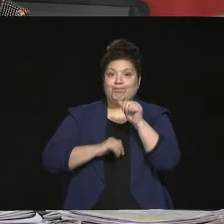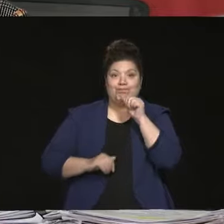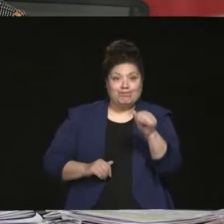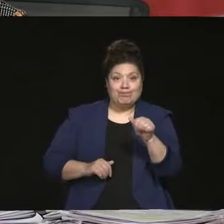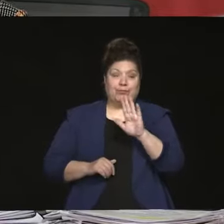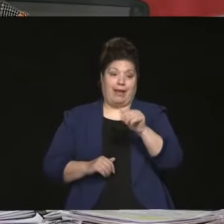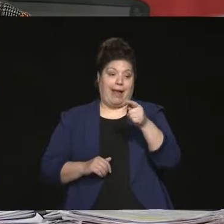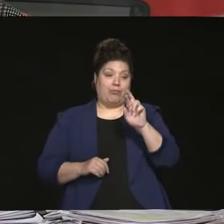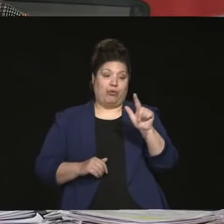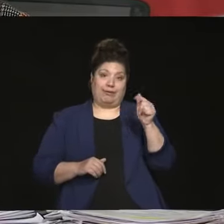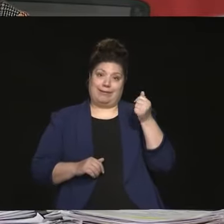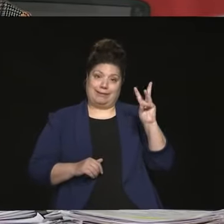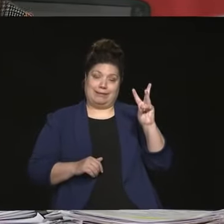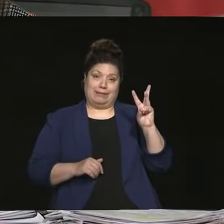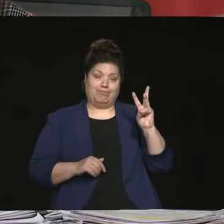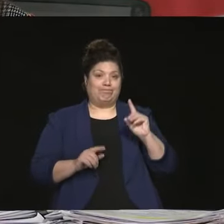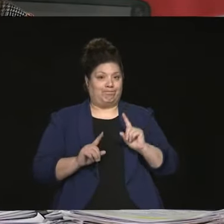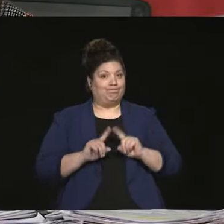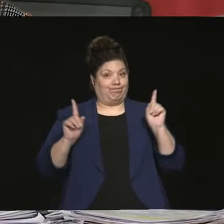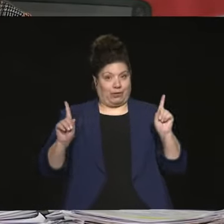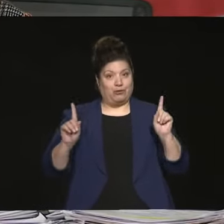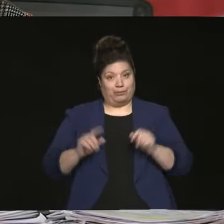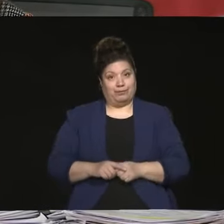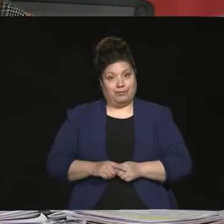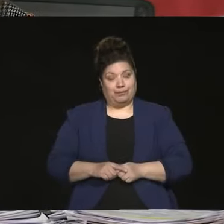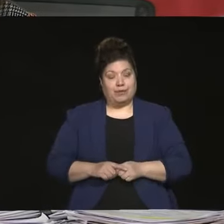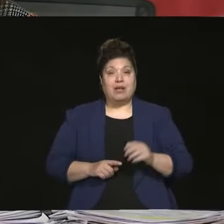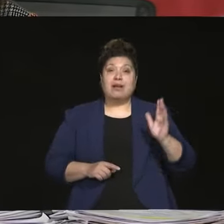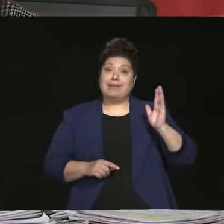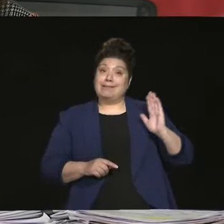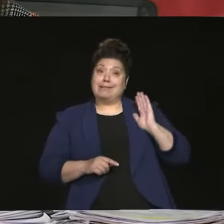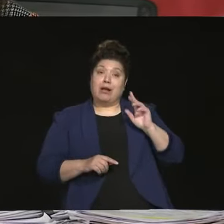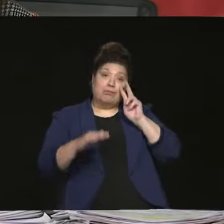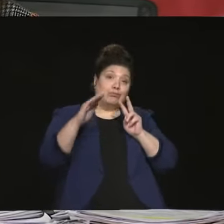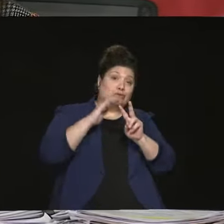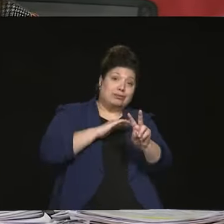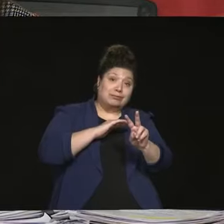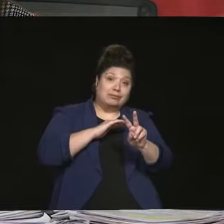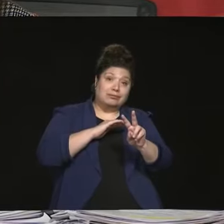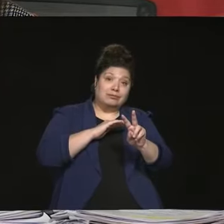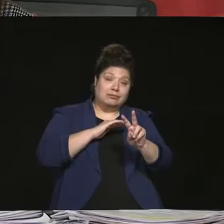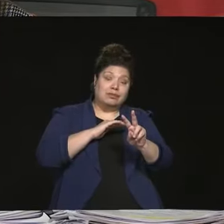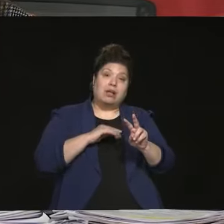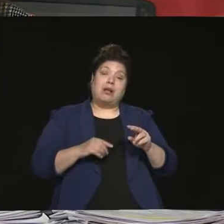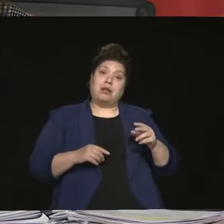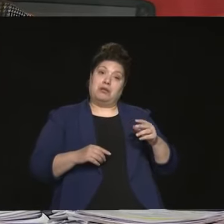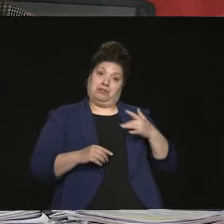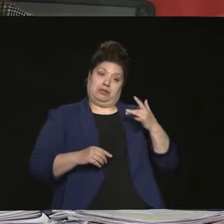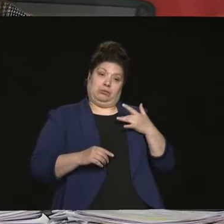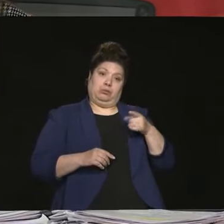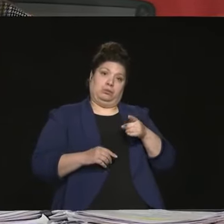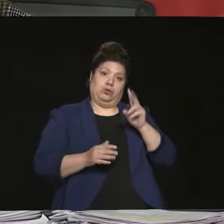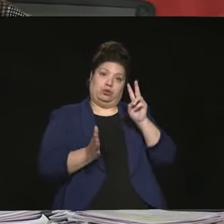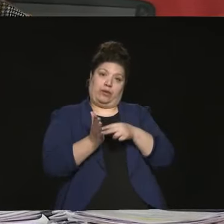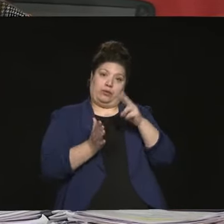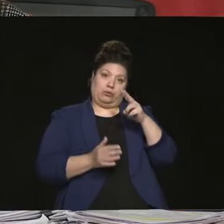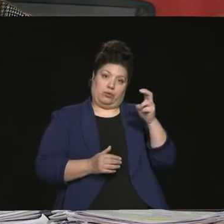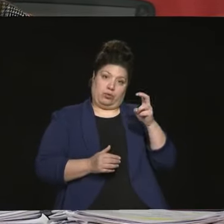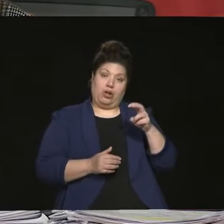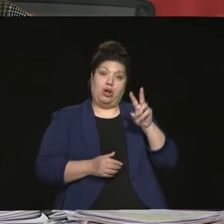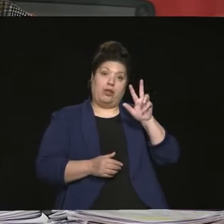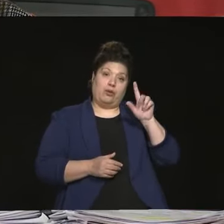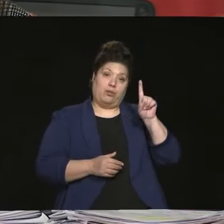at that time we've projected the number of cases being just over 22,000 to 31,000 cases, and we're